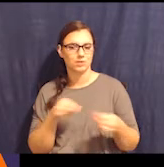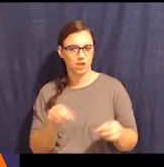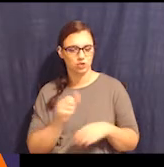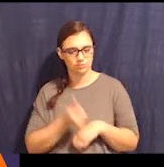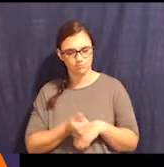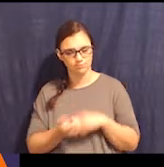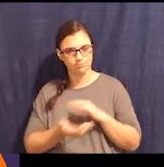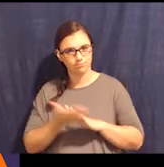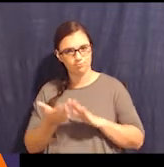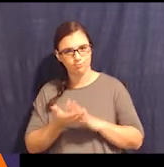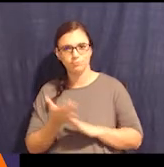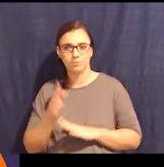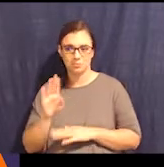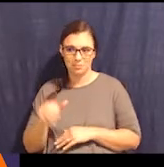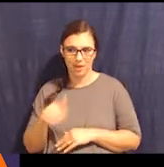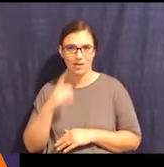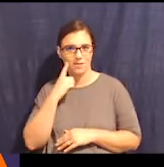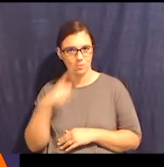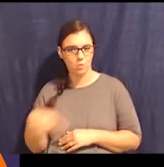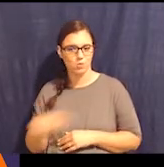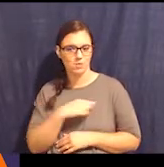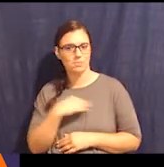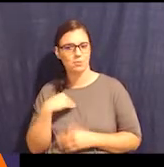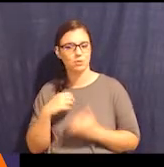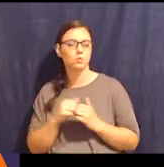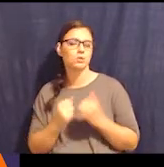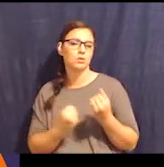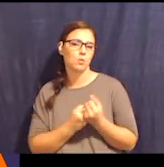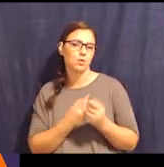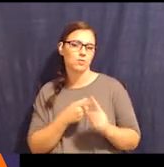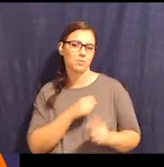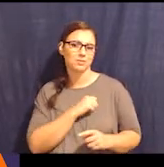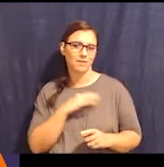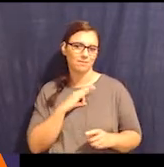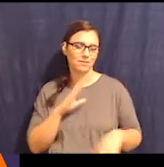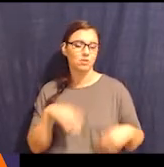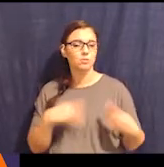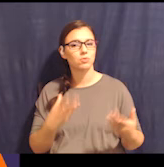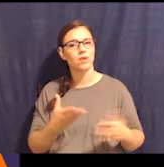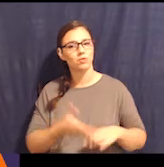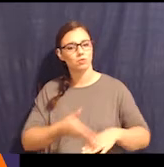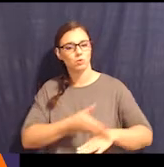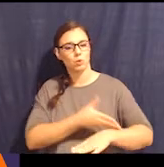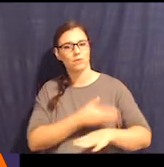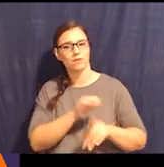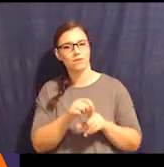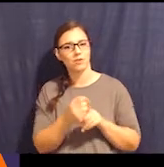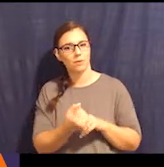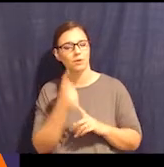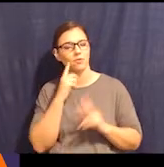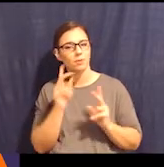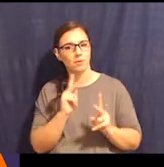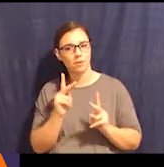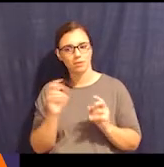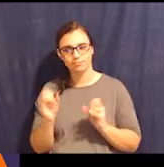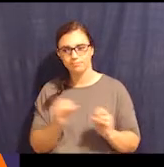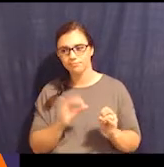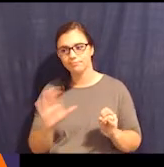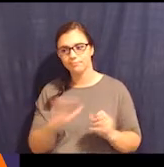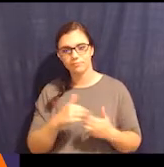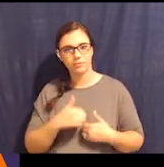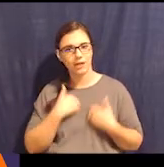of staff to provide a restorative environment for individuals whose lives have been severely disrupted because of their mental